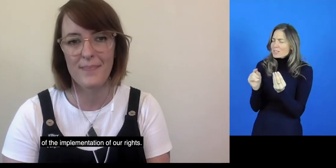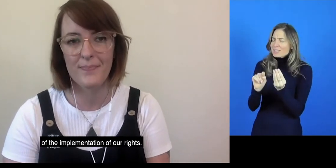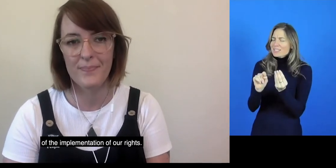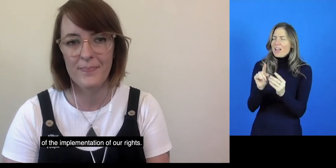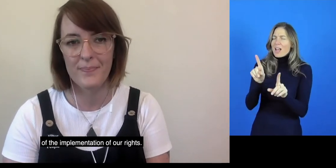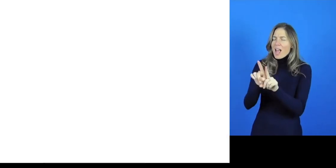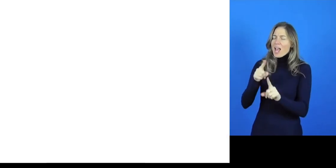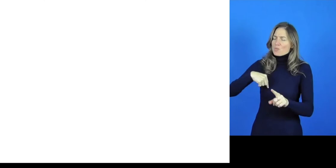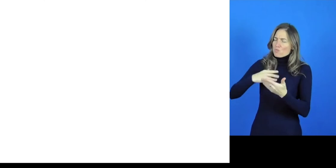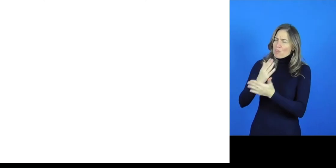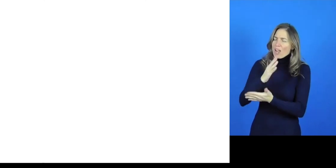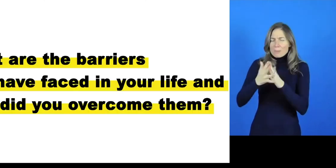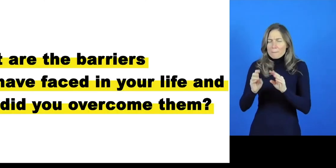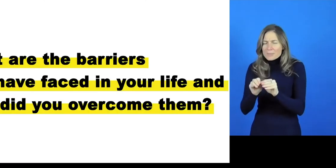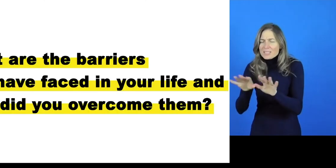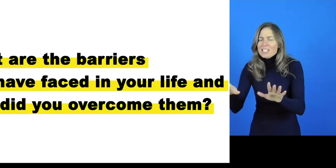rights.